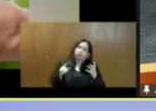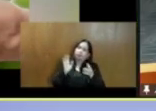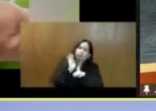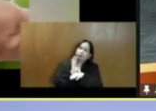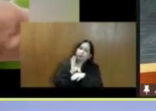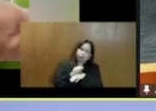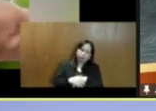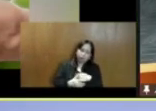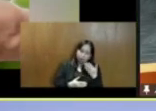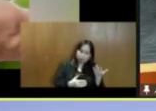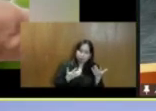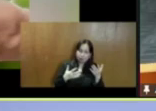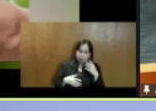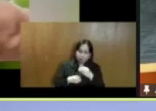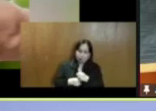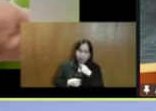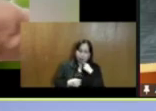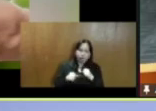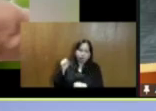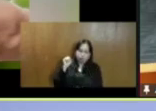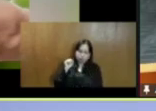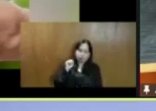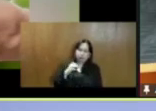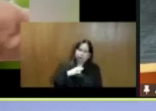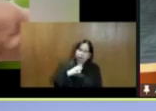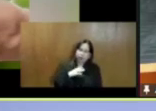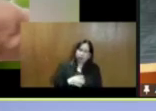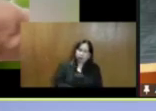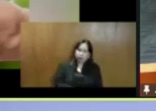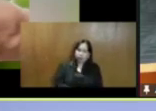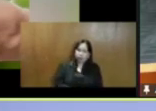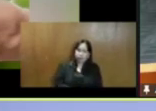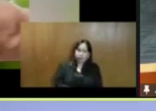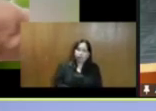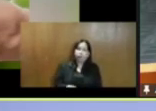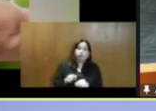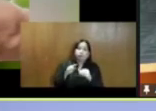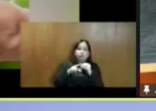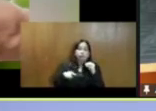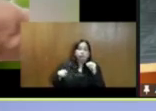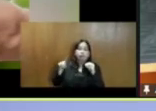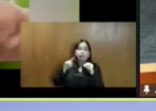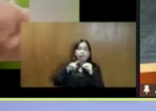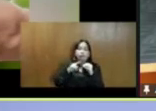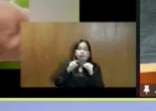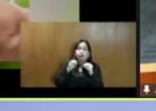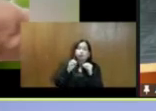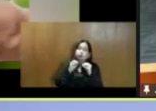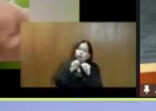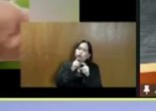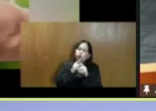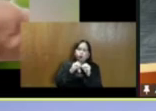Sure, yes. And I think that's circular is initially going to be more expensive,